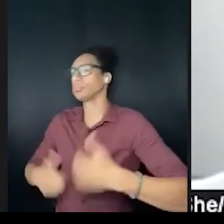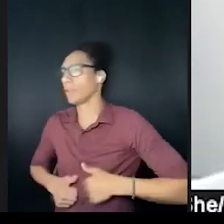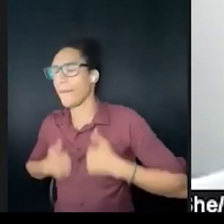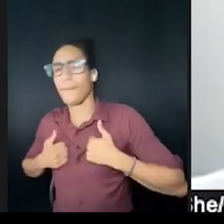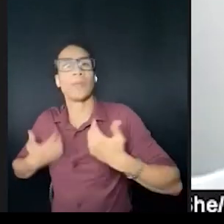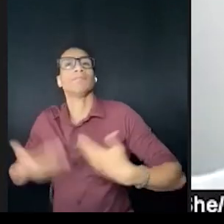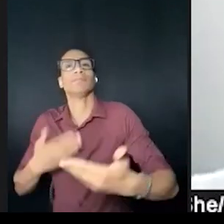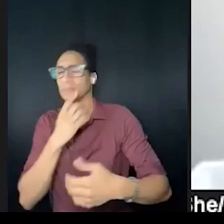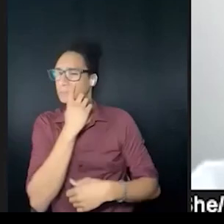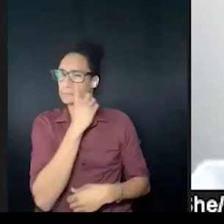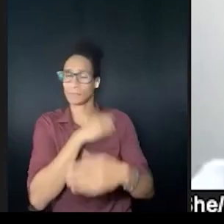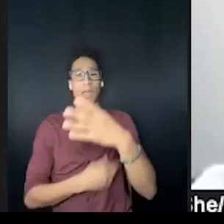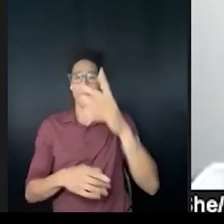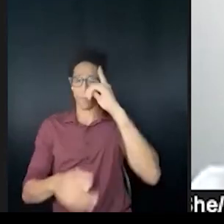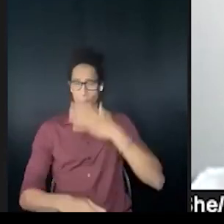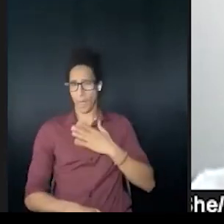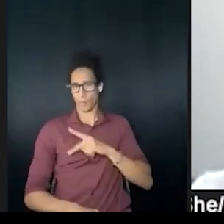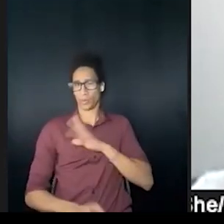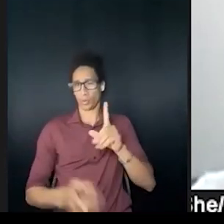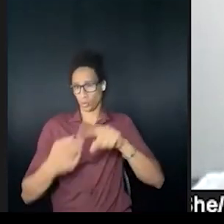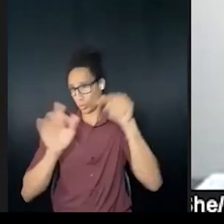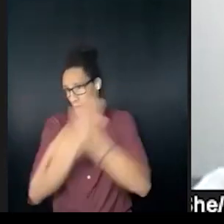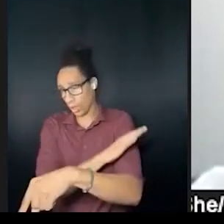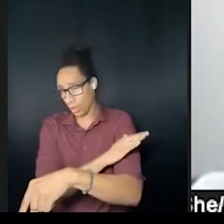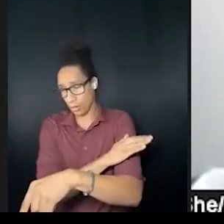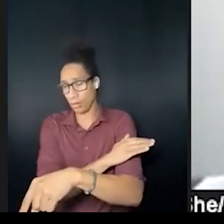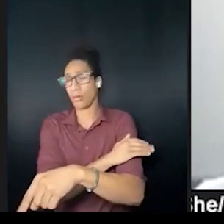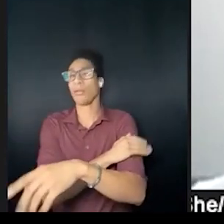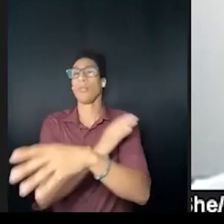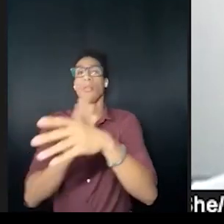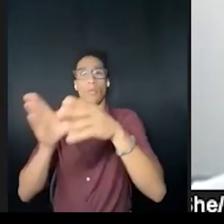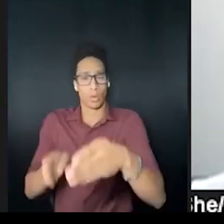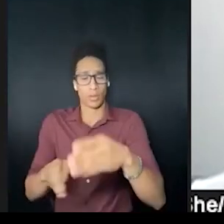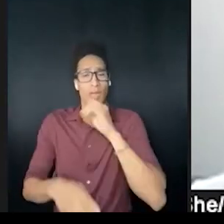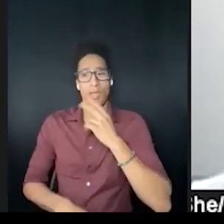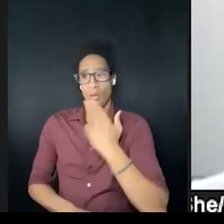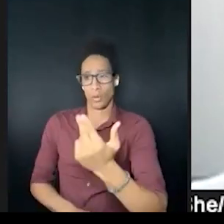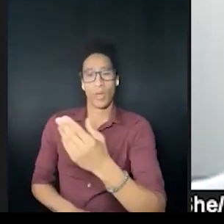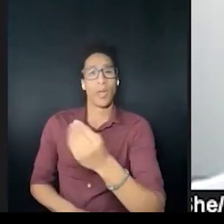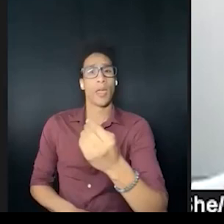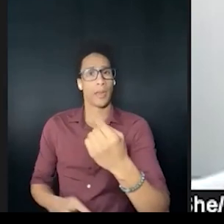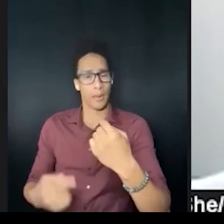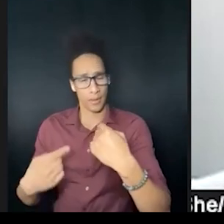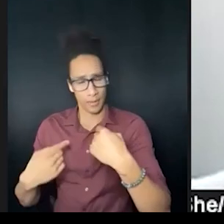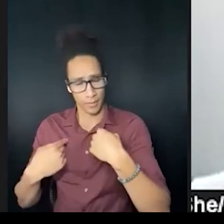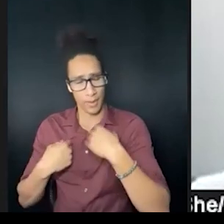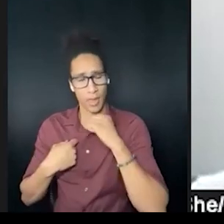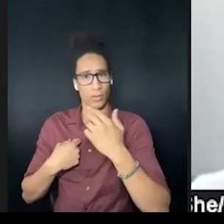13. And in my experience, being a victim of sexual abuse and made a 13-year-old decision to get myself out of it.